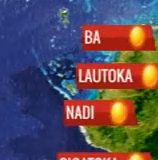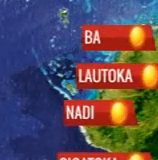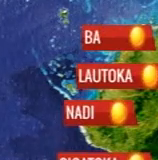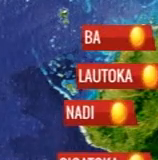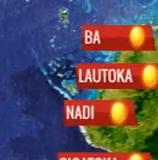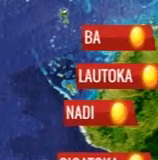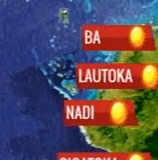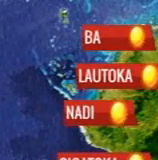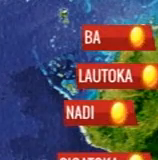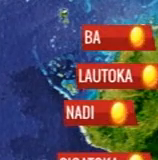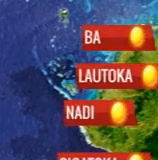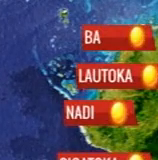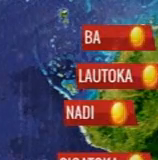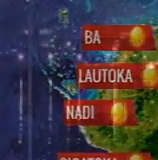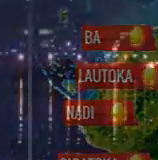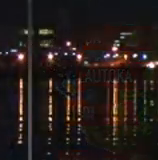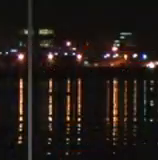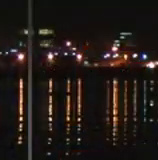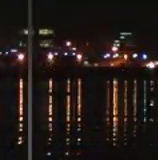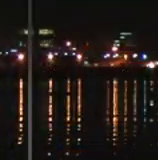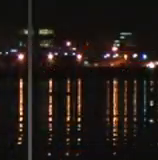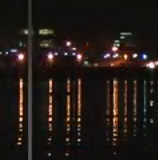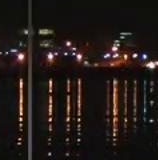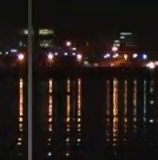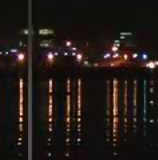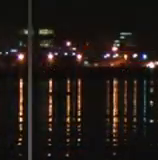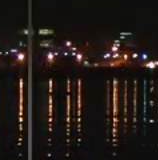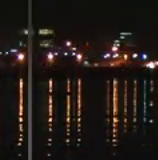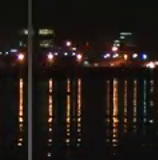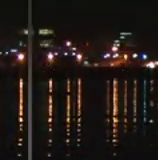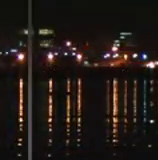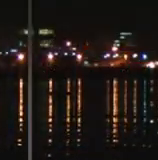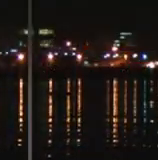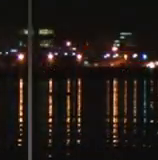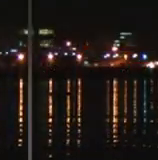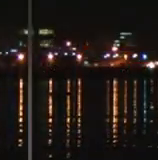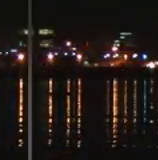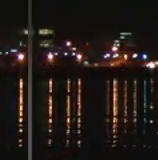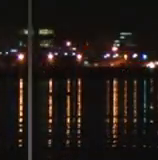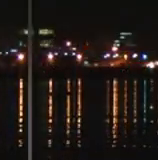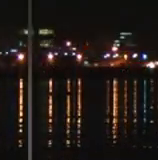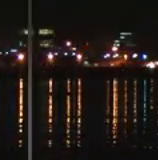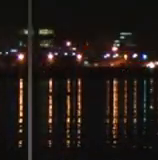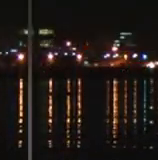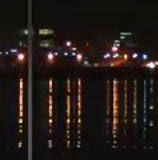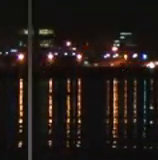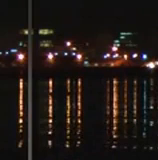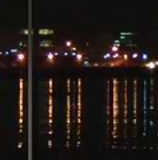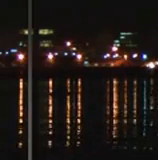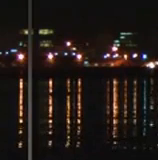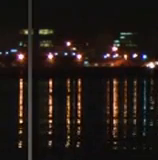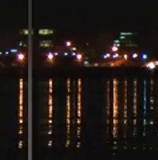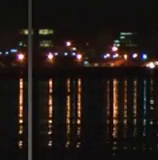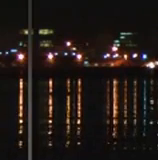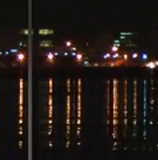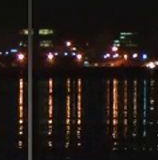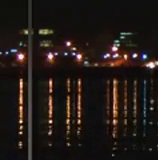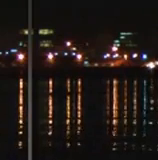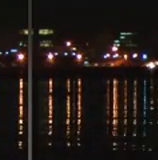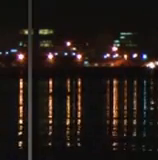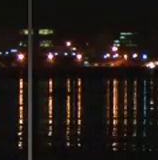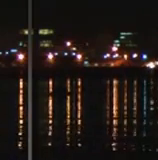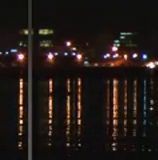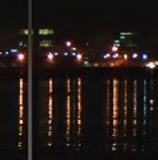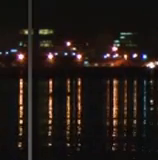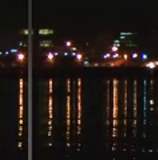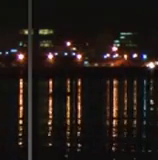weather elsewhere. And recapping the main stories for tonight, teenager drowns in Suva Olympic pool. Informal